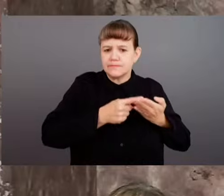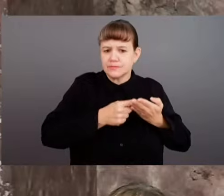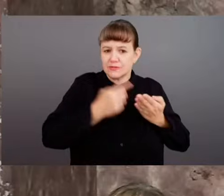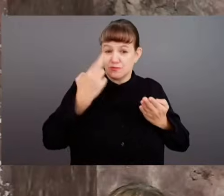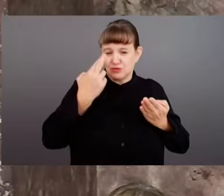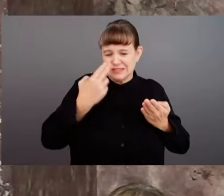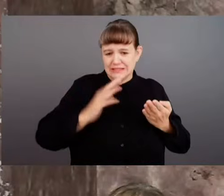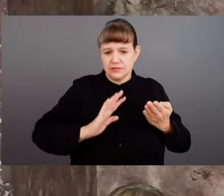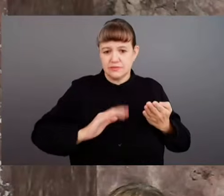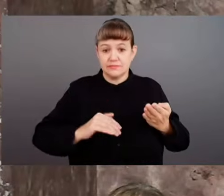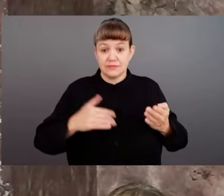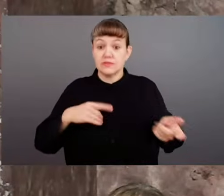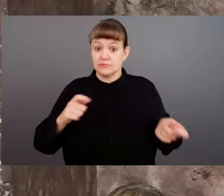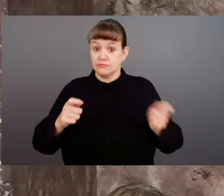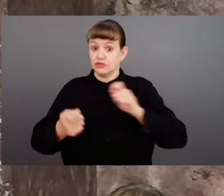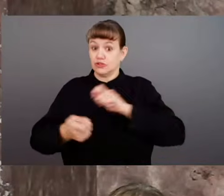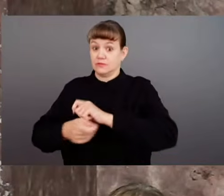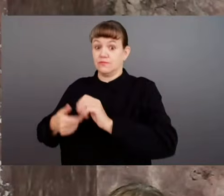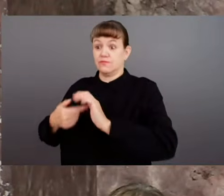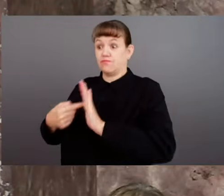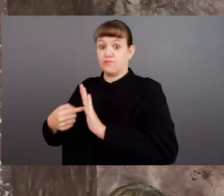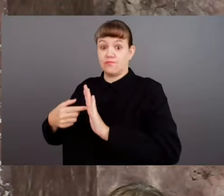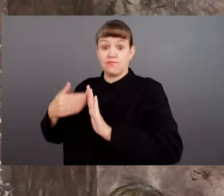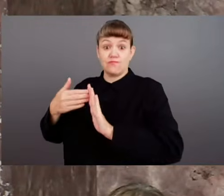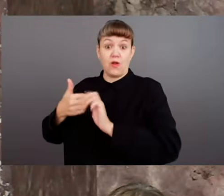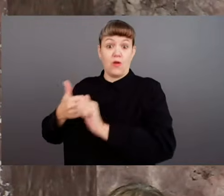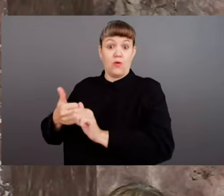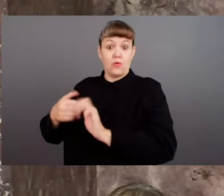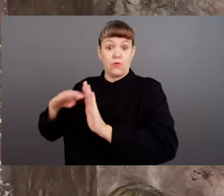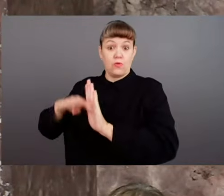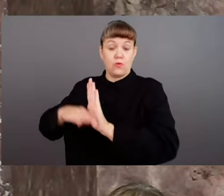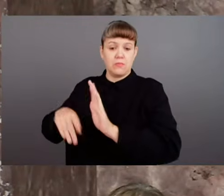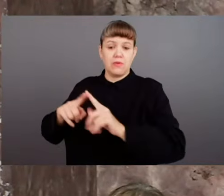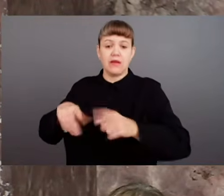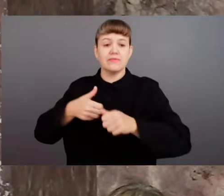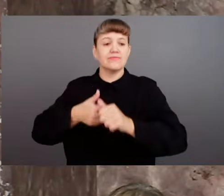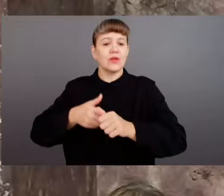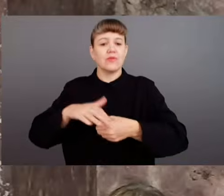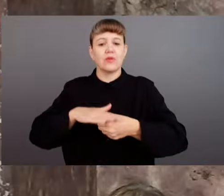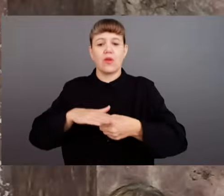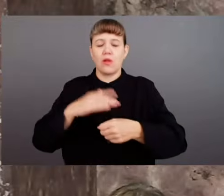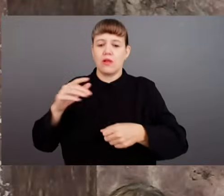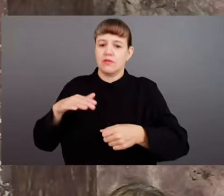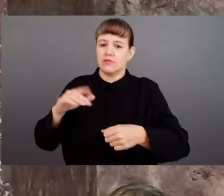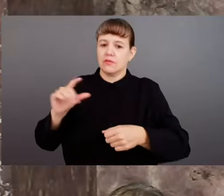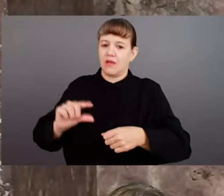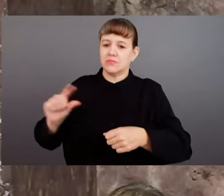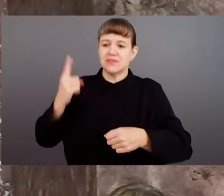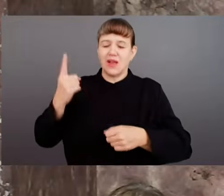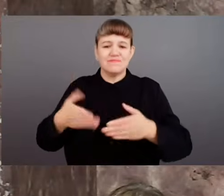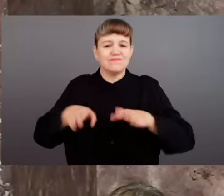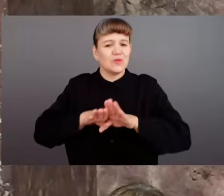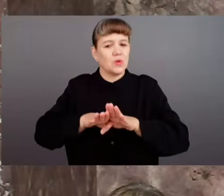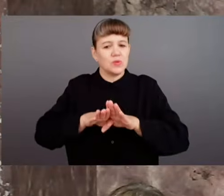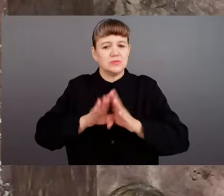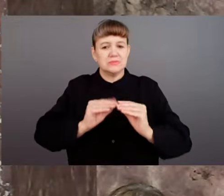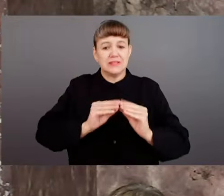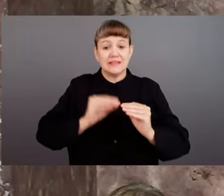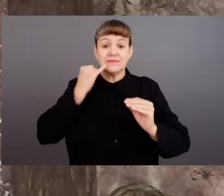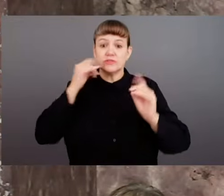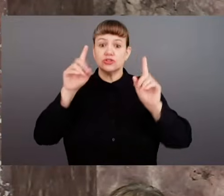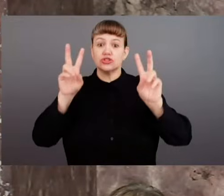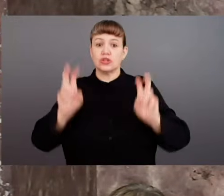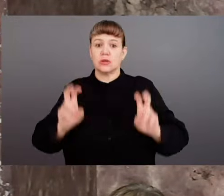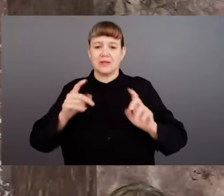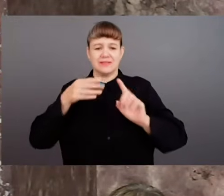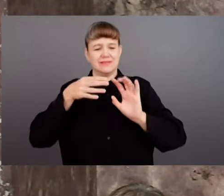allow or require local governments to hold closed meetings when discussing culturally sensitive and confidential information shared by First Nations or during negotiations with